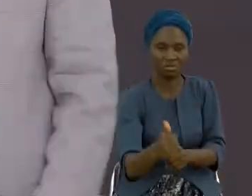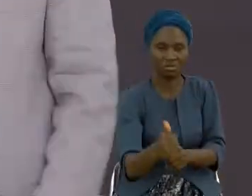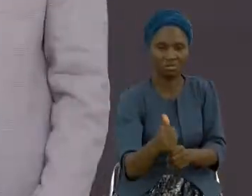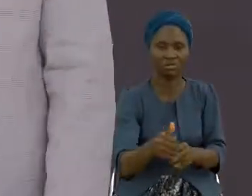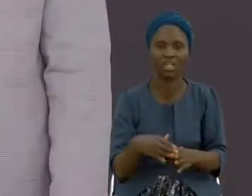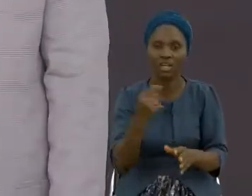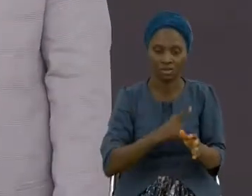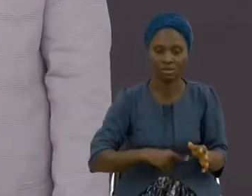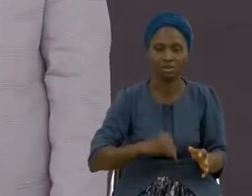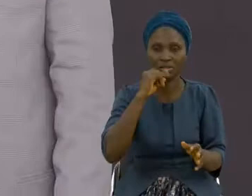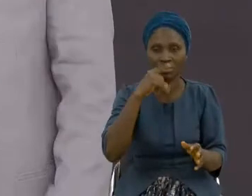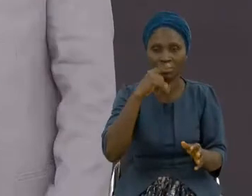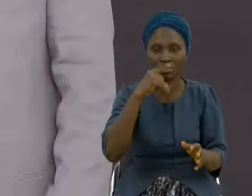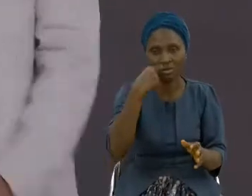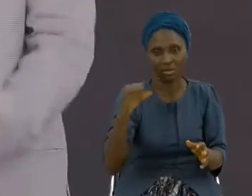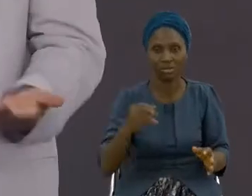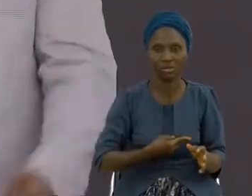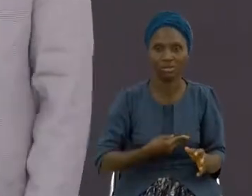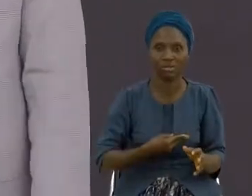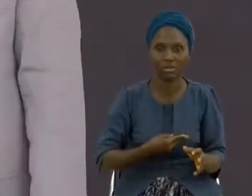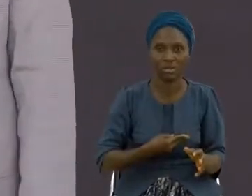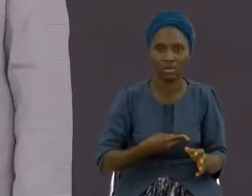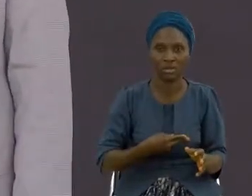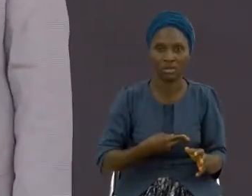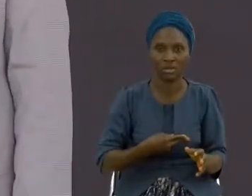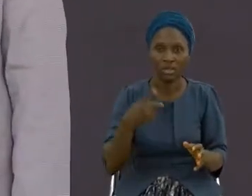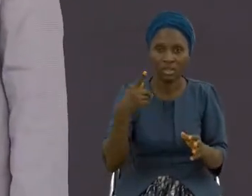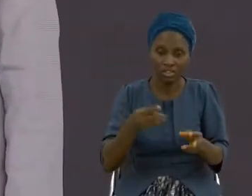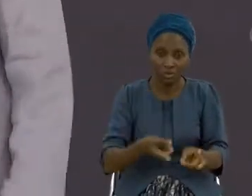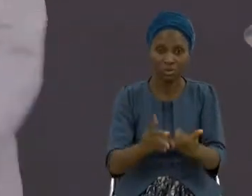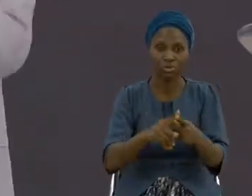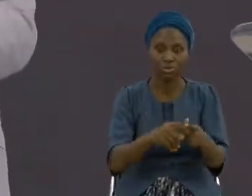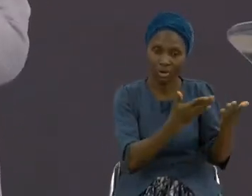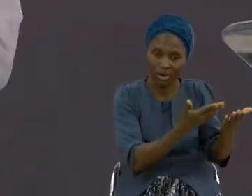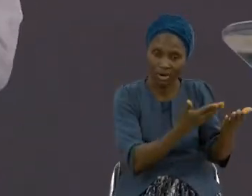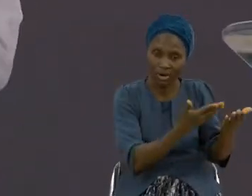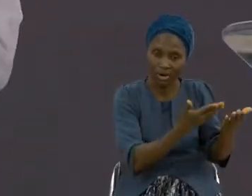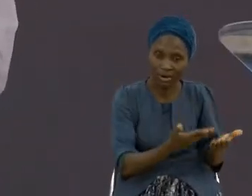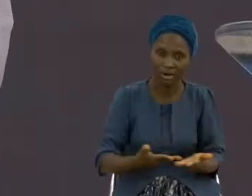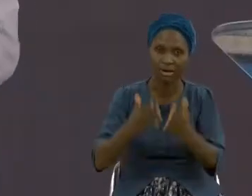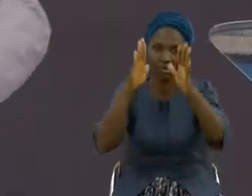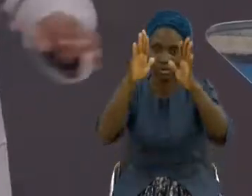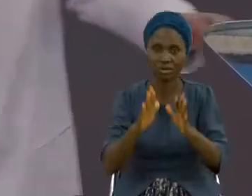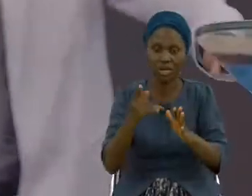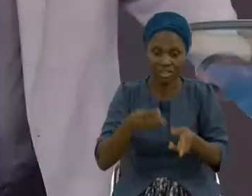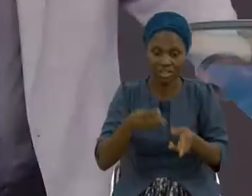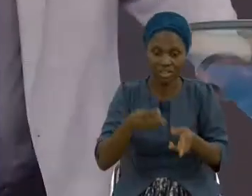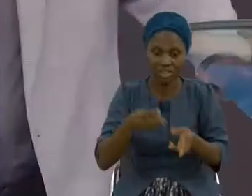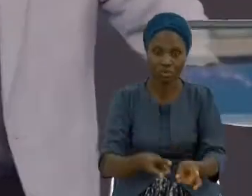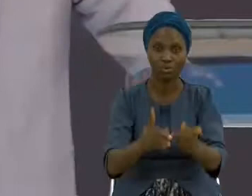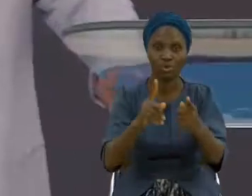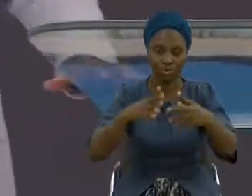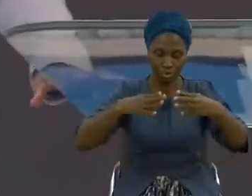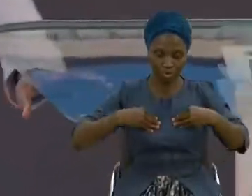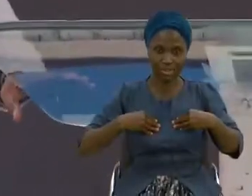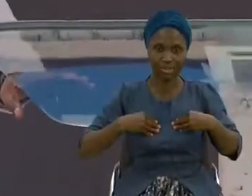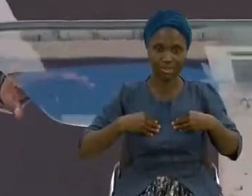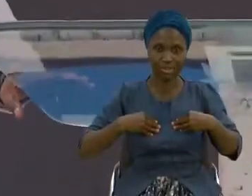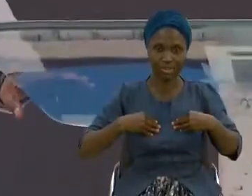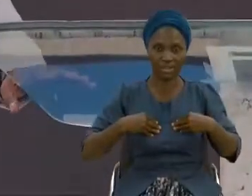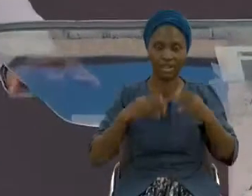carry a miracle and a way to possess miracles and a way to preserve miracle that for